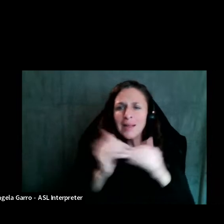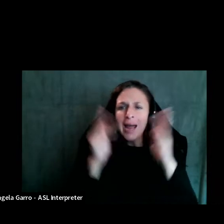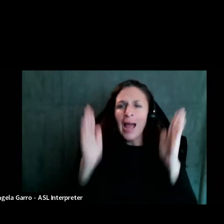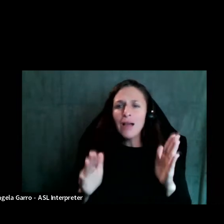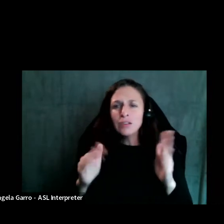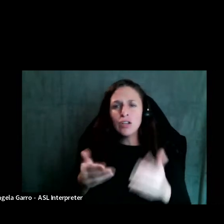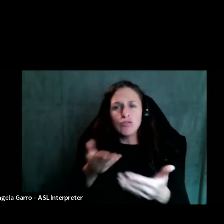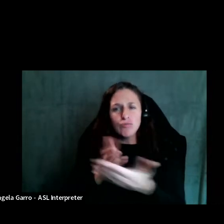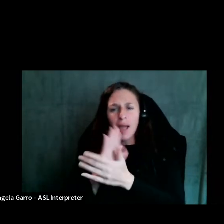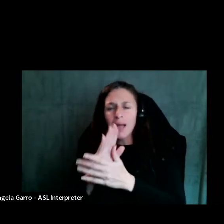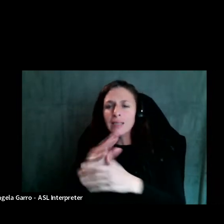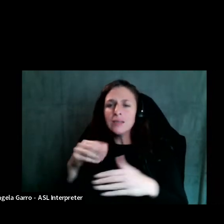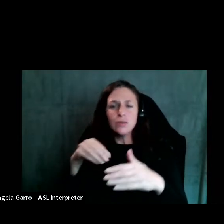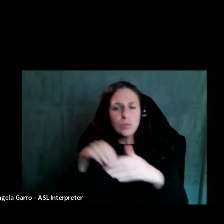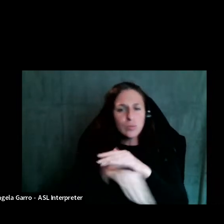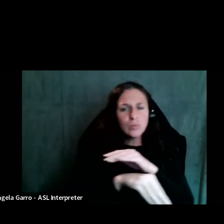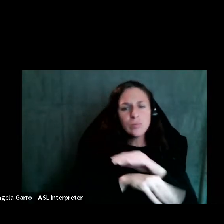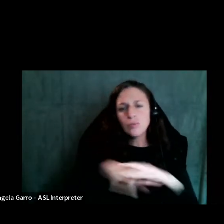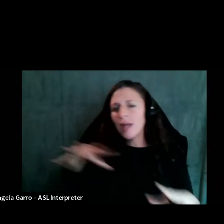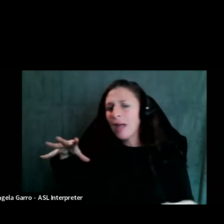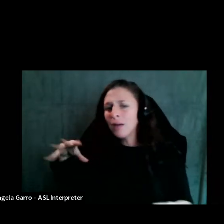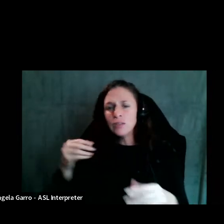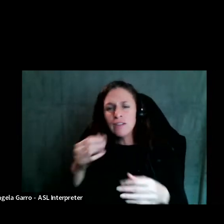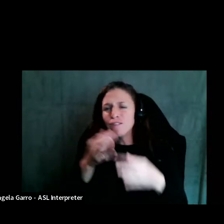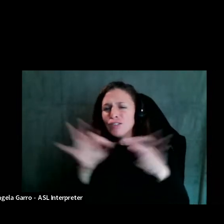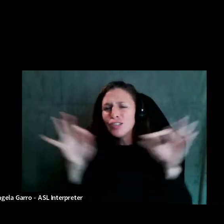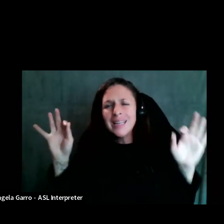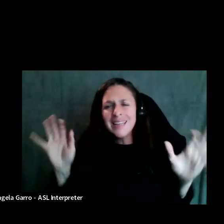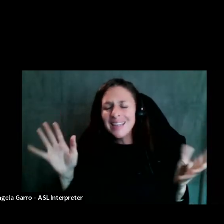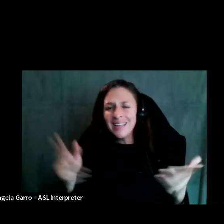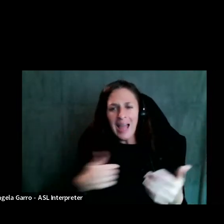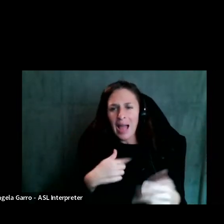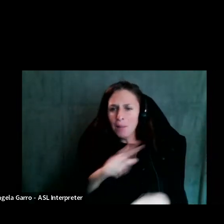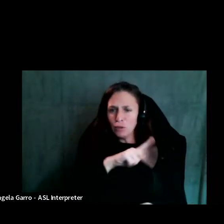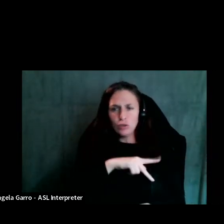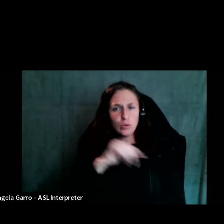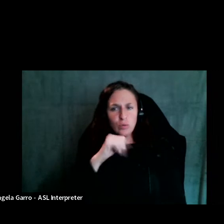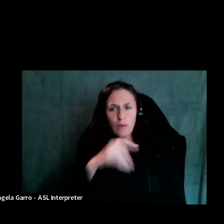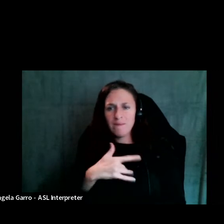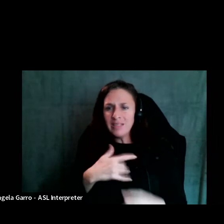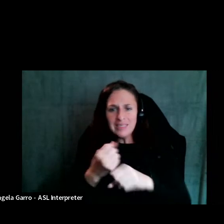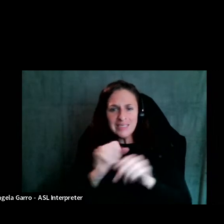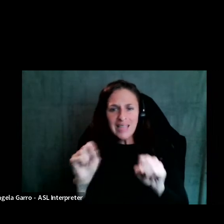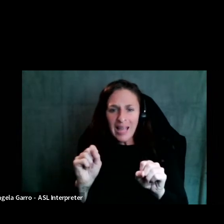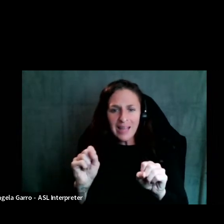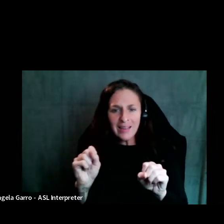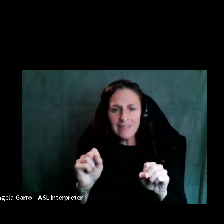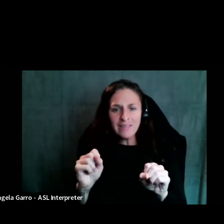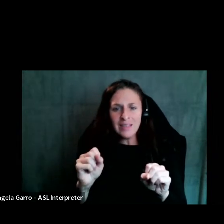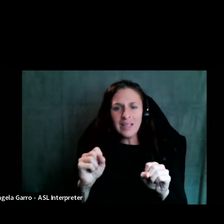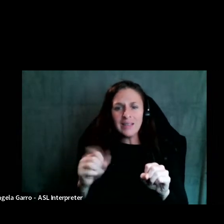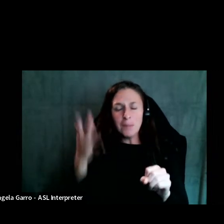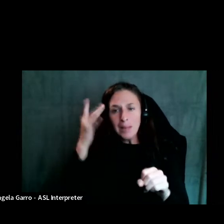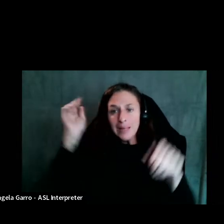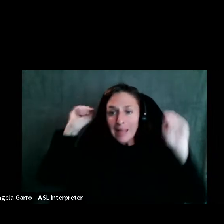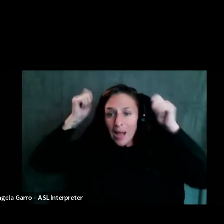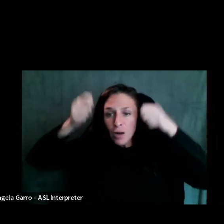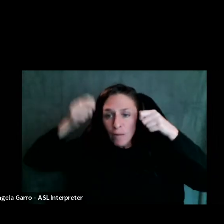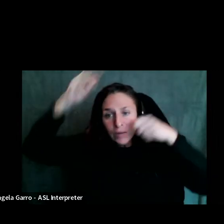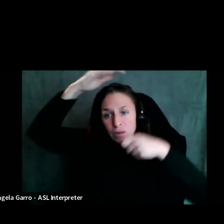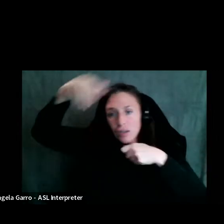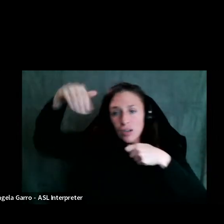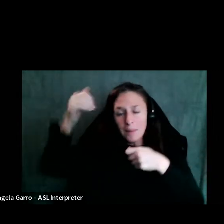move in and out freely. I personally don't feel safe going in parks because I have a head cover and I look like an Arab